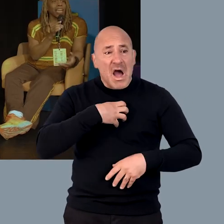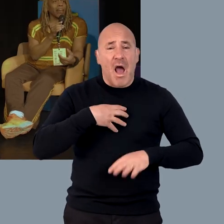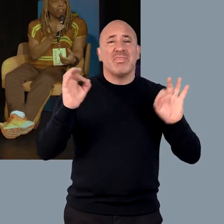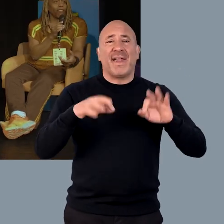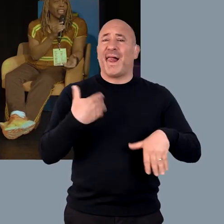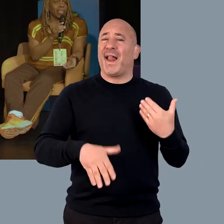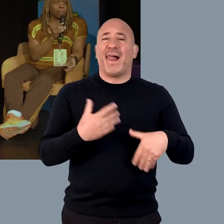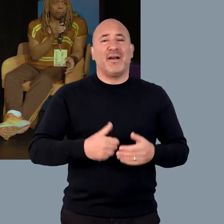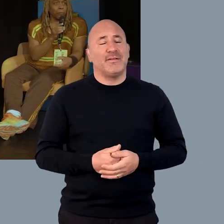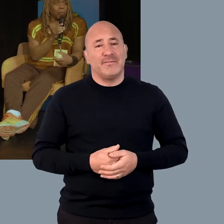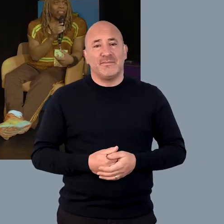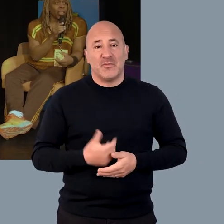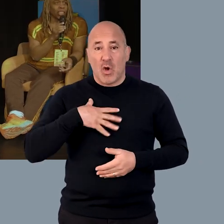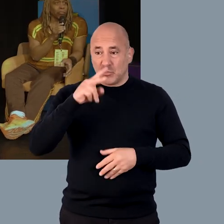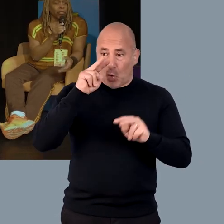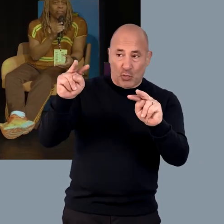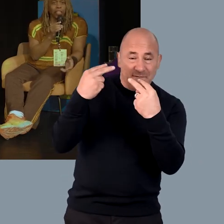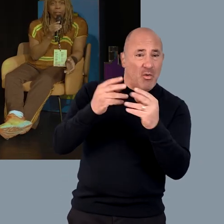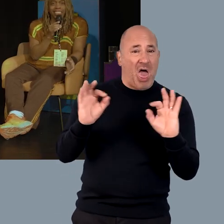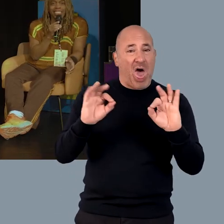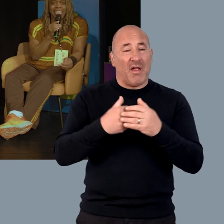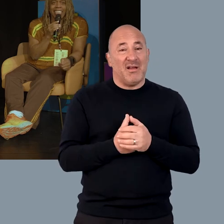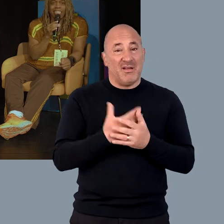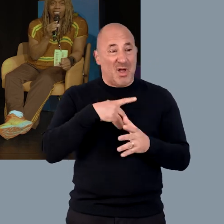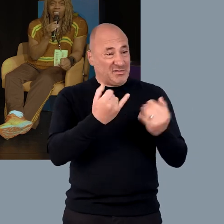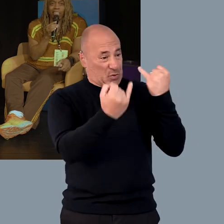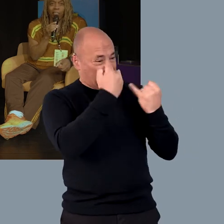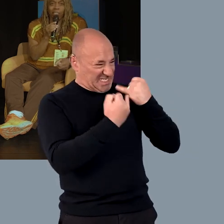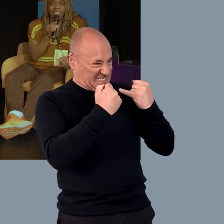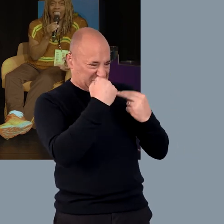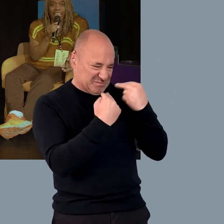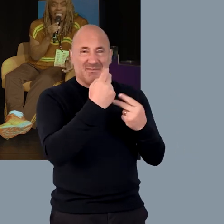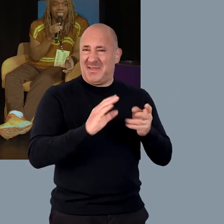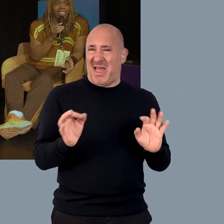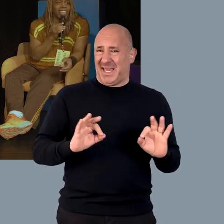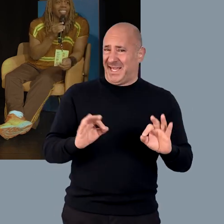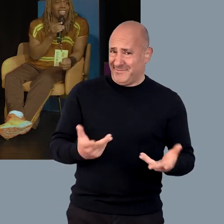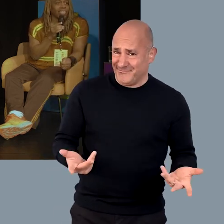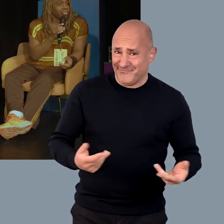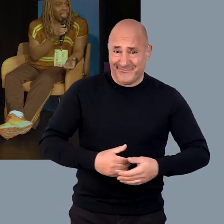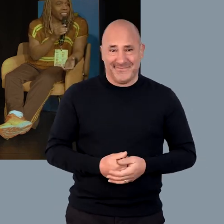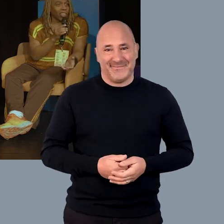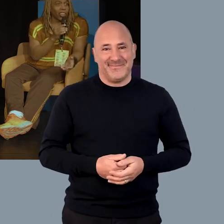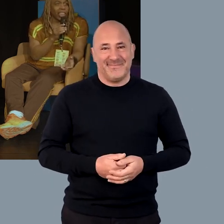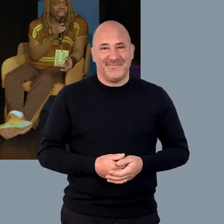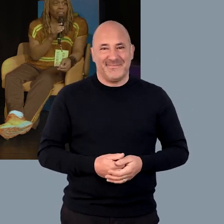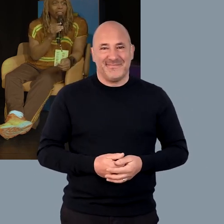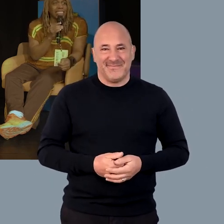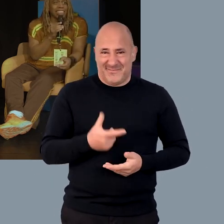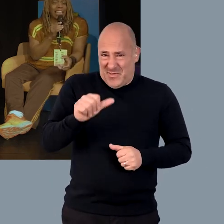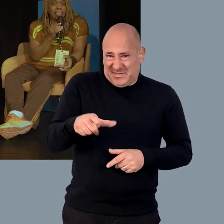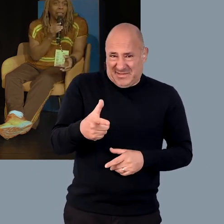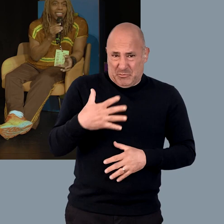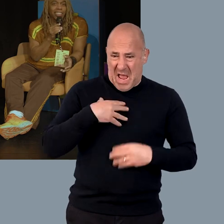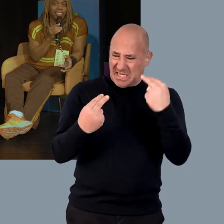just do it all without any fear. They're not looking for reviewers. They're not looking for critiques. They're not looking